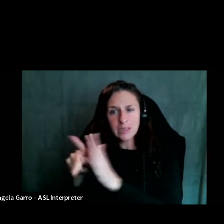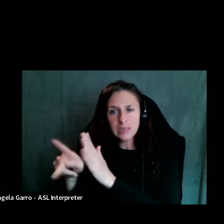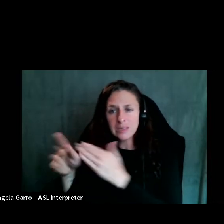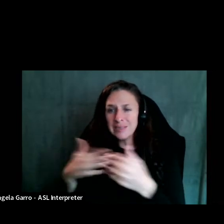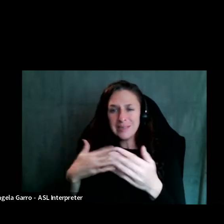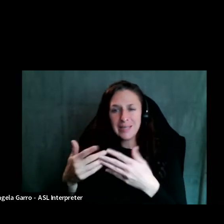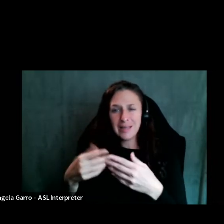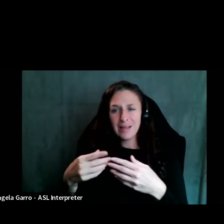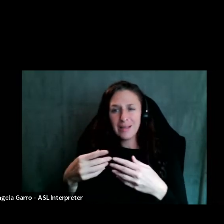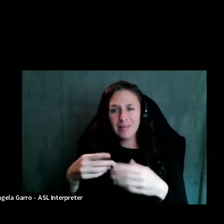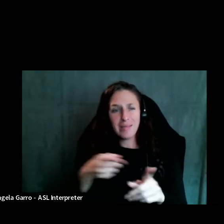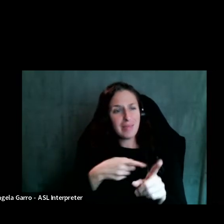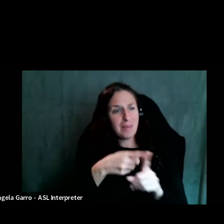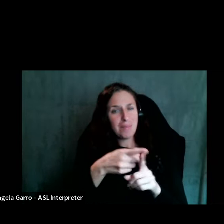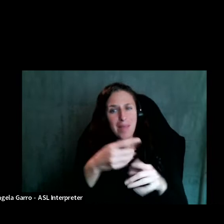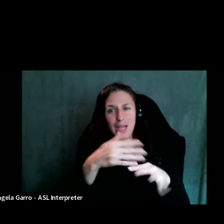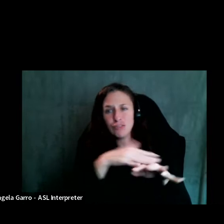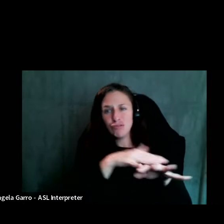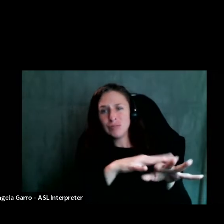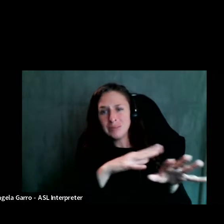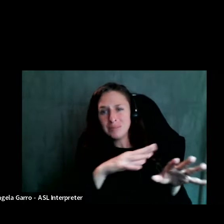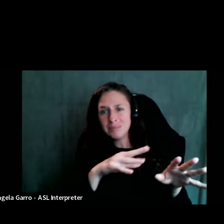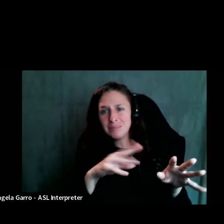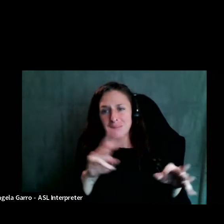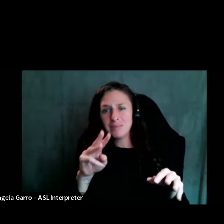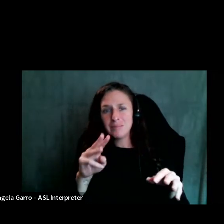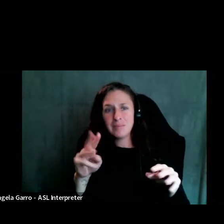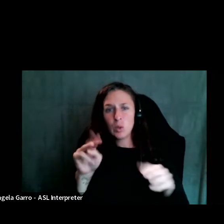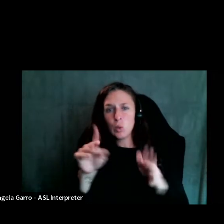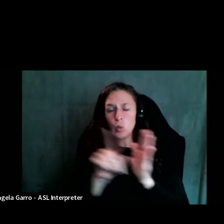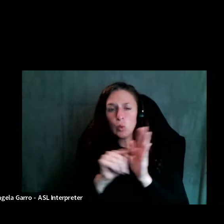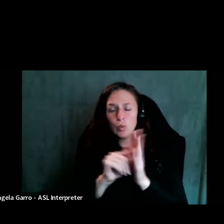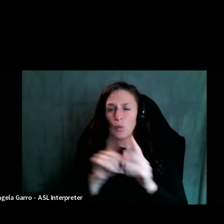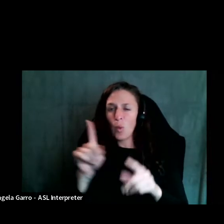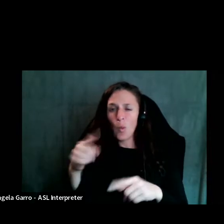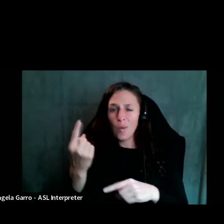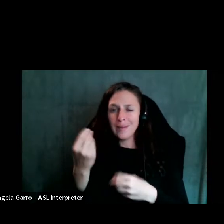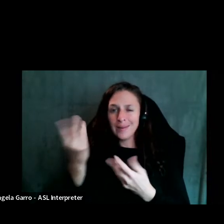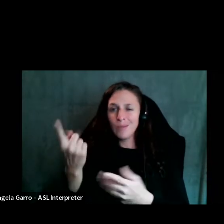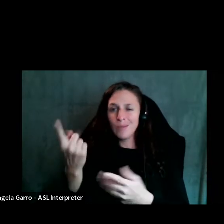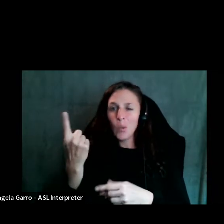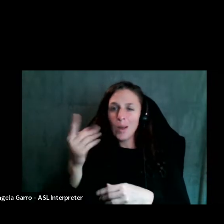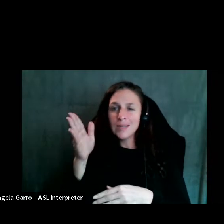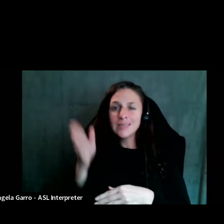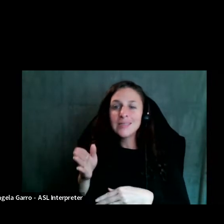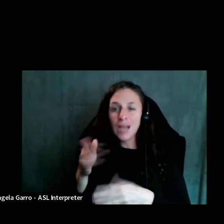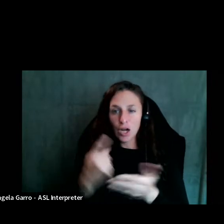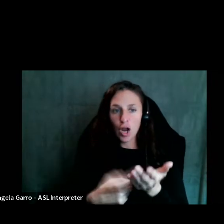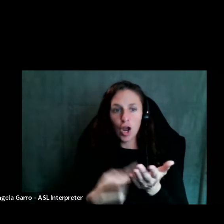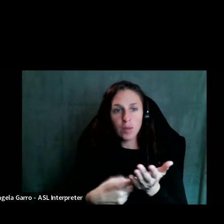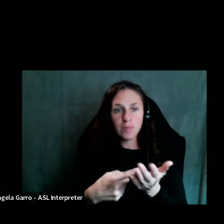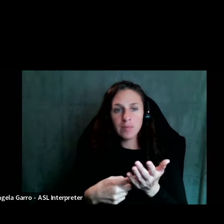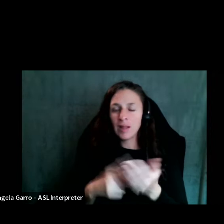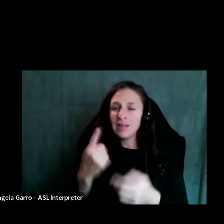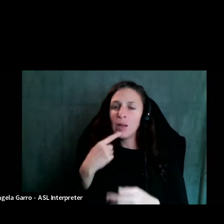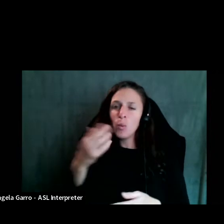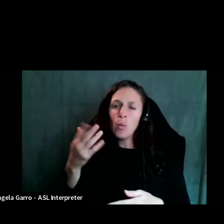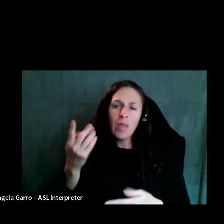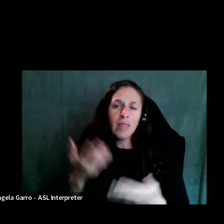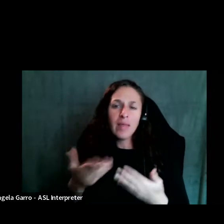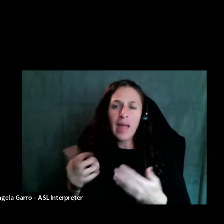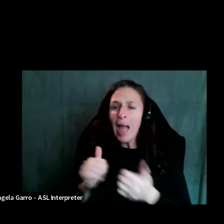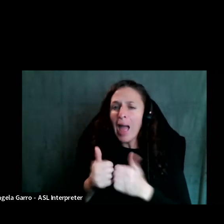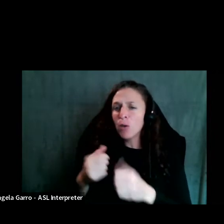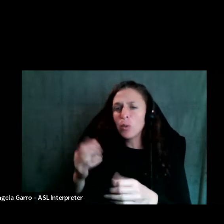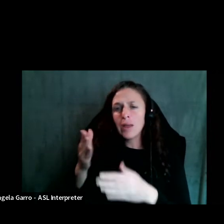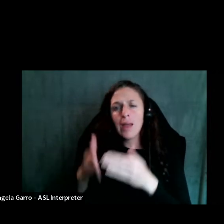here has been only giving a one-sided argument. They say one thing, it's how do we end the fight against Hamas? How do